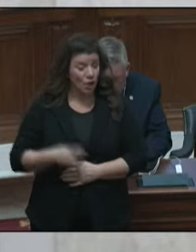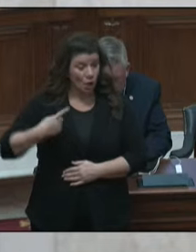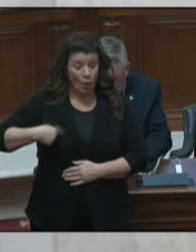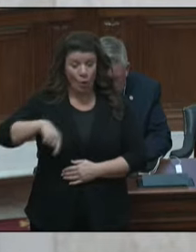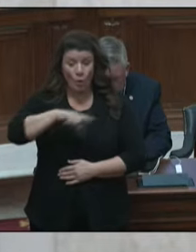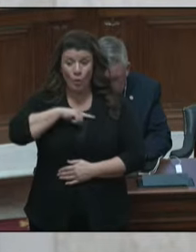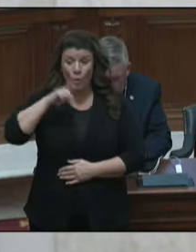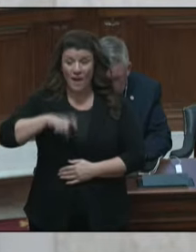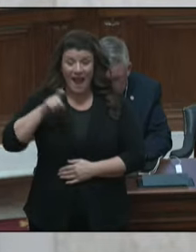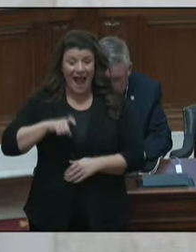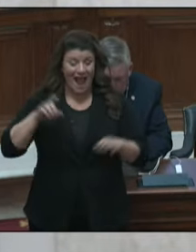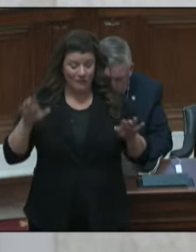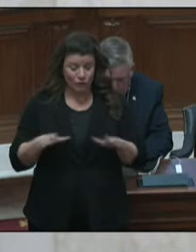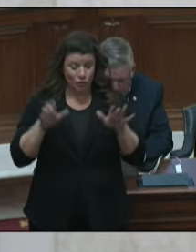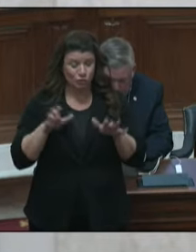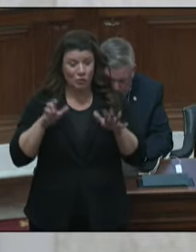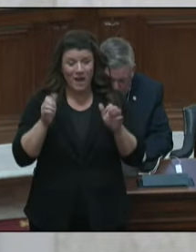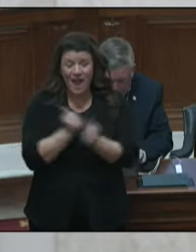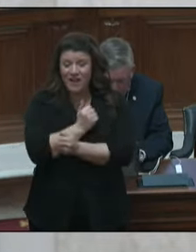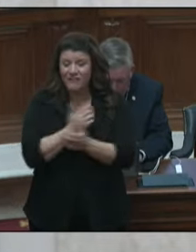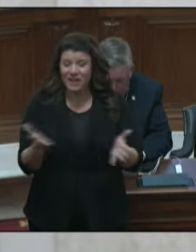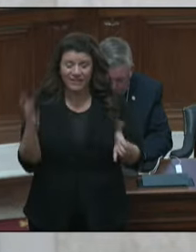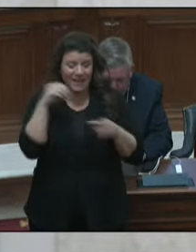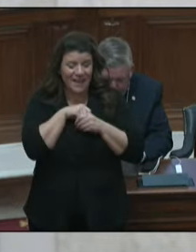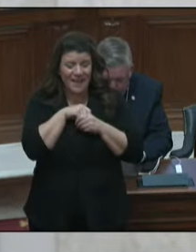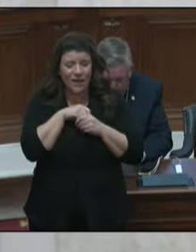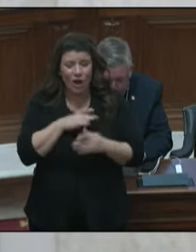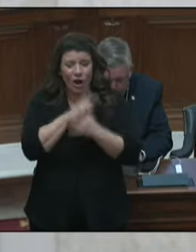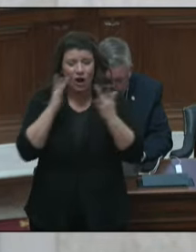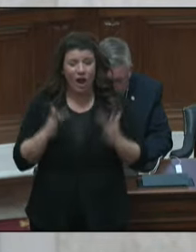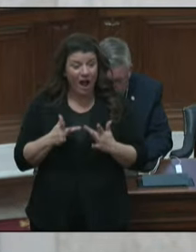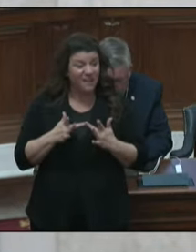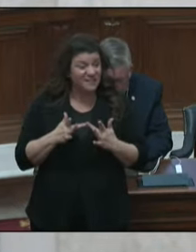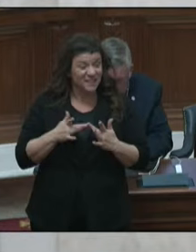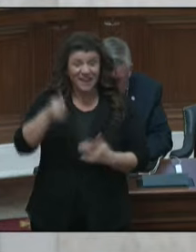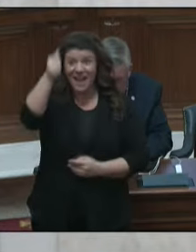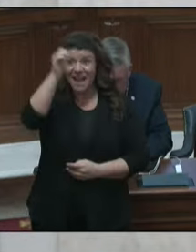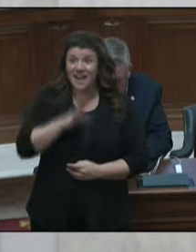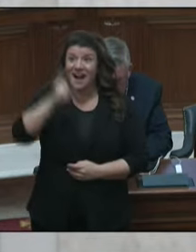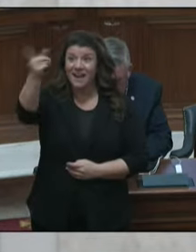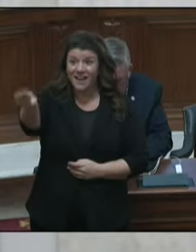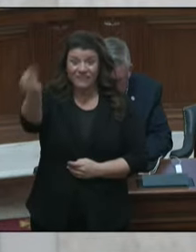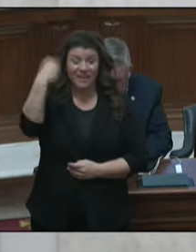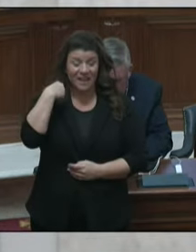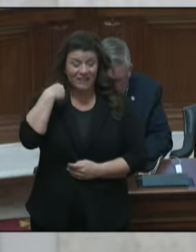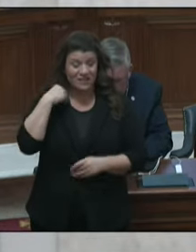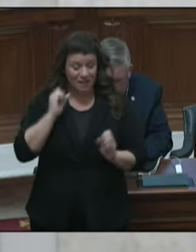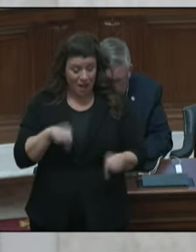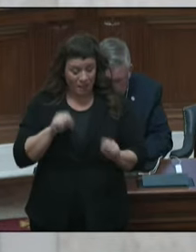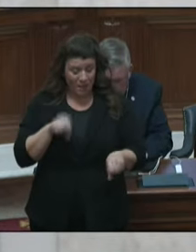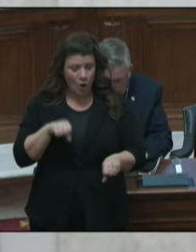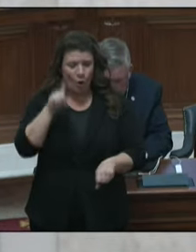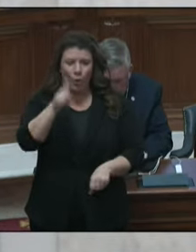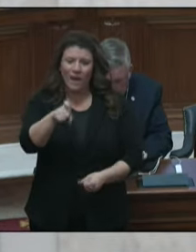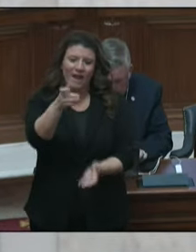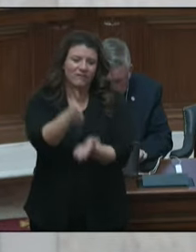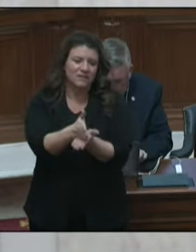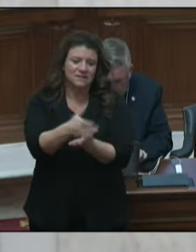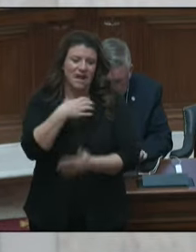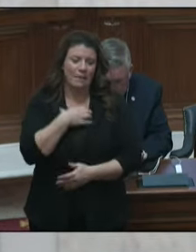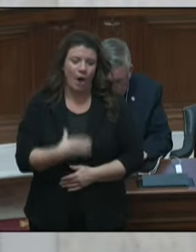all our bountiful harvest that God above has given us, we've got to stop hunger in this